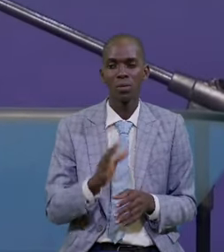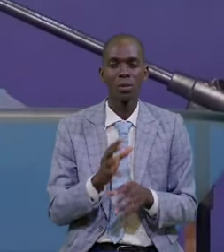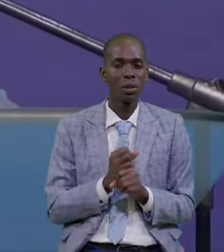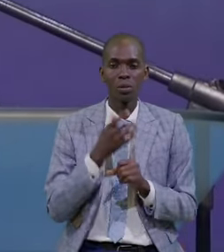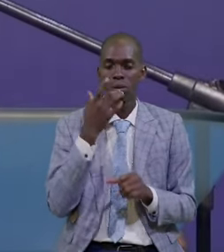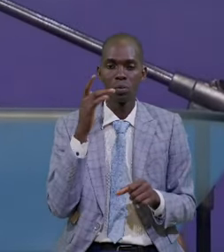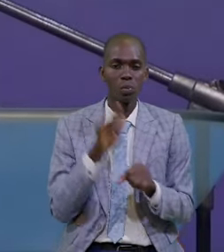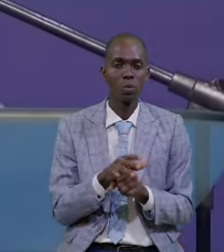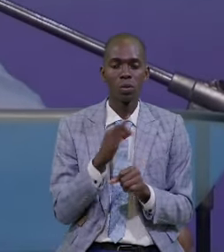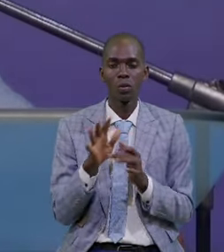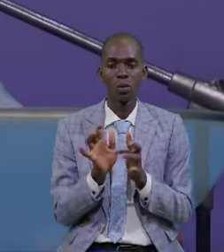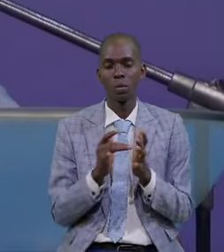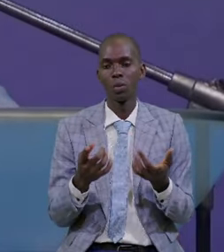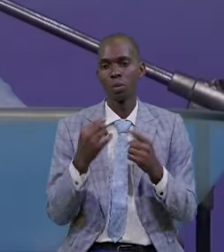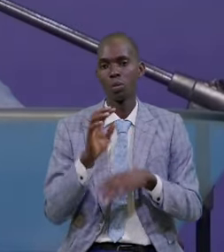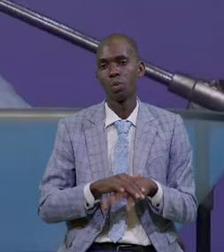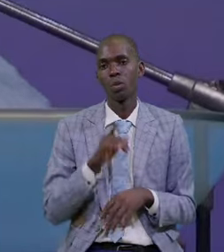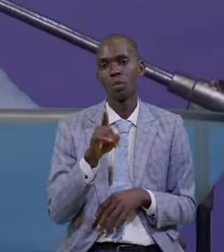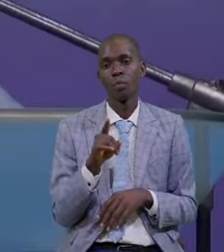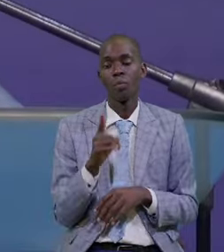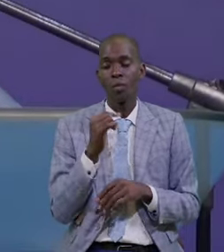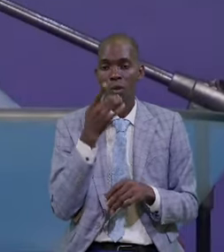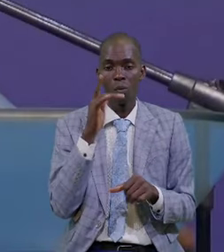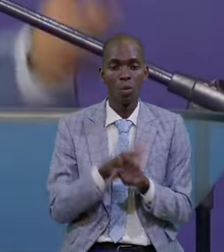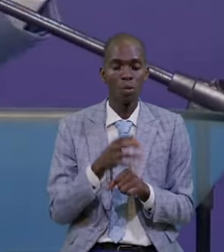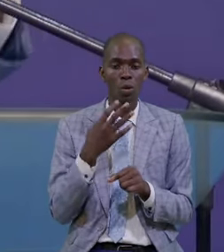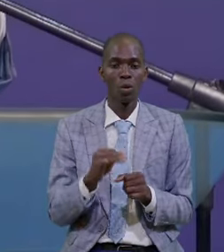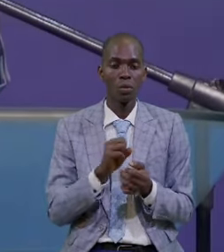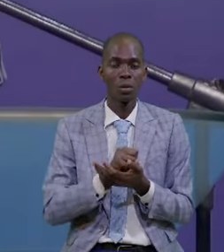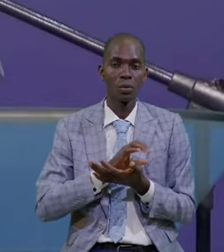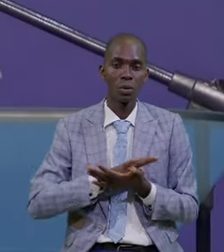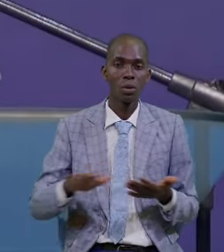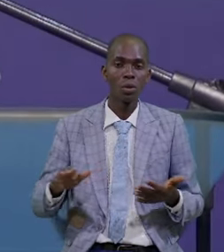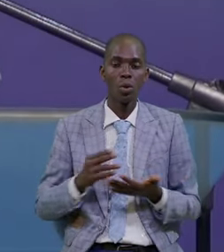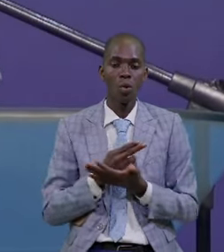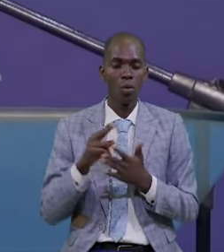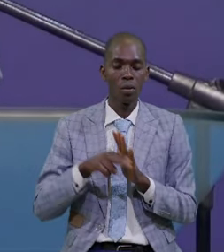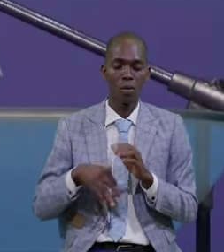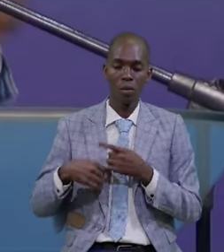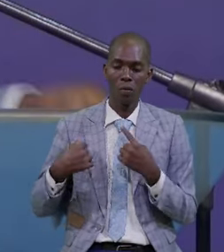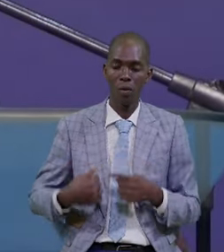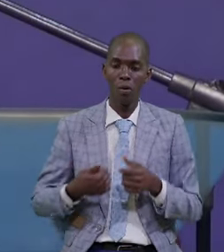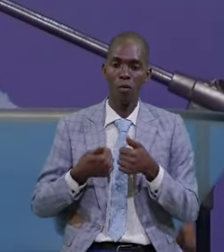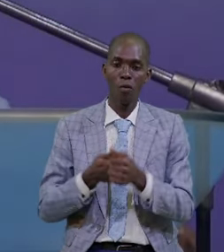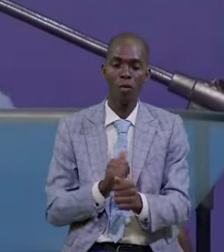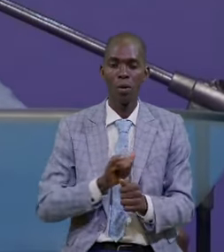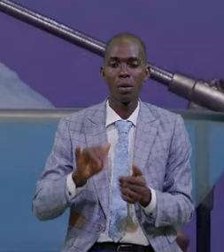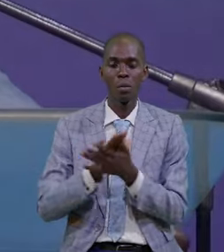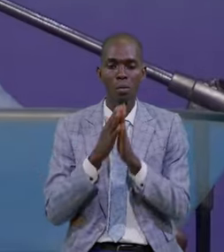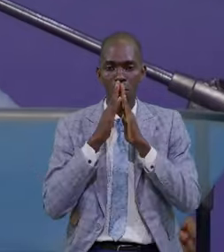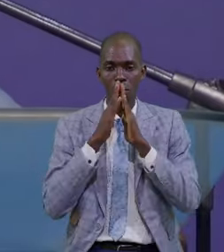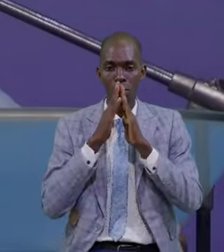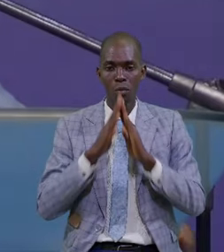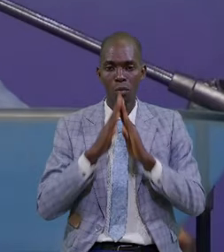promise of sanctification, holiness of heart, following peace with all men, and holiness